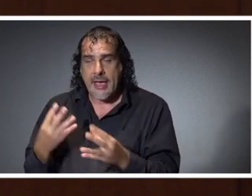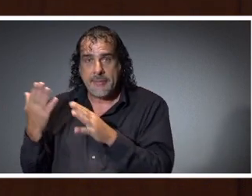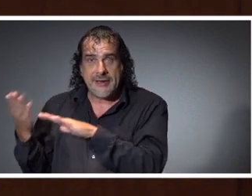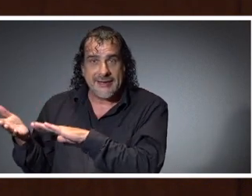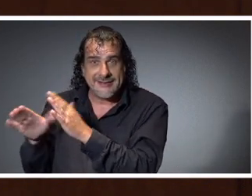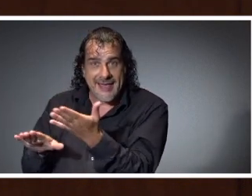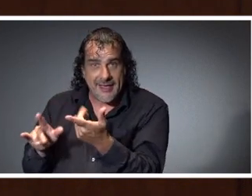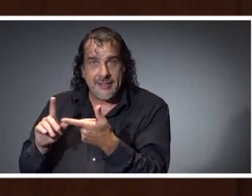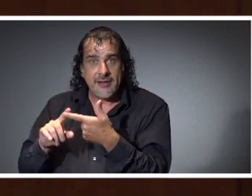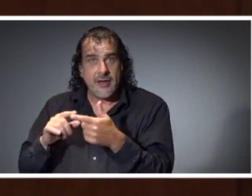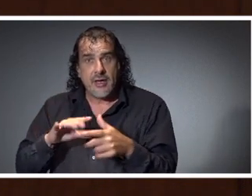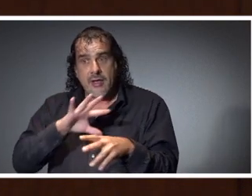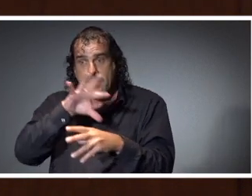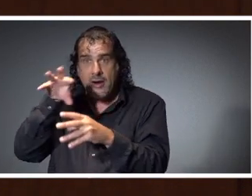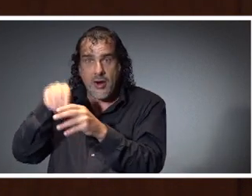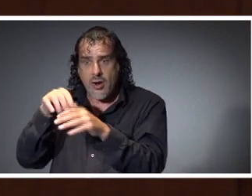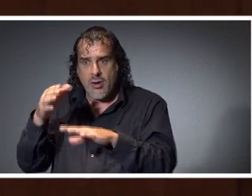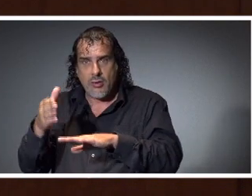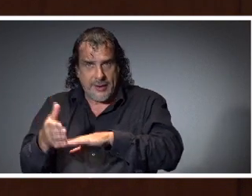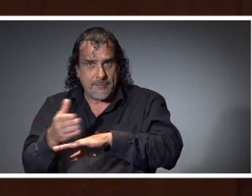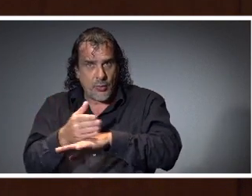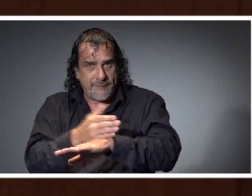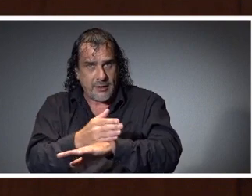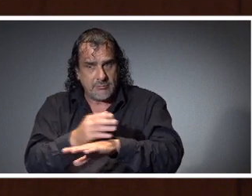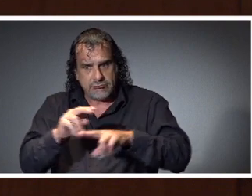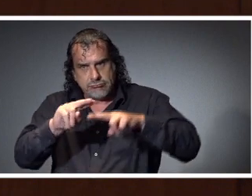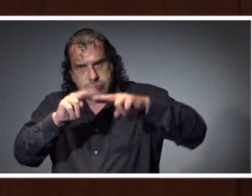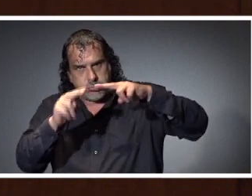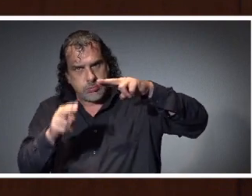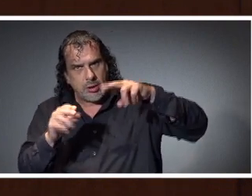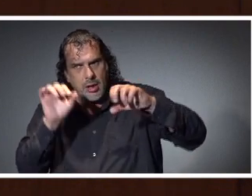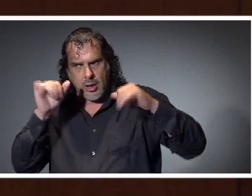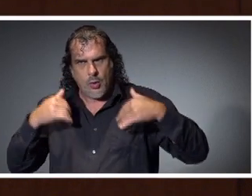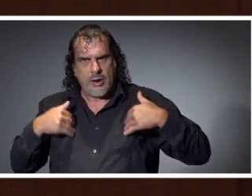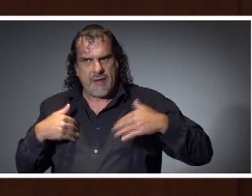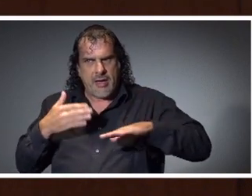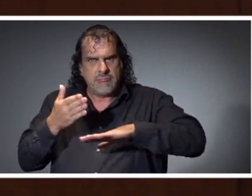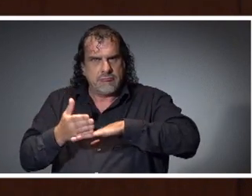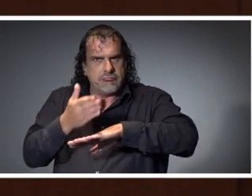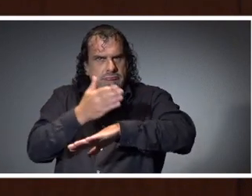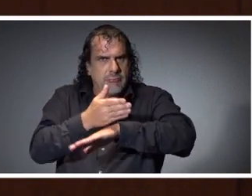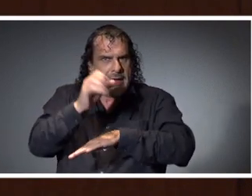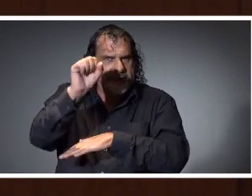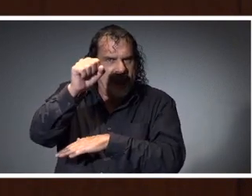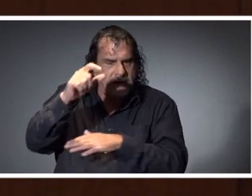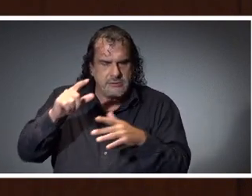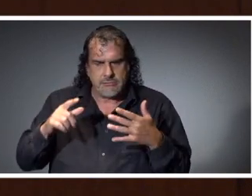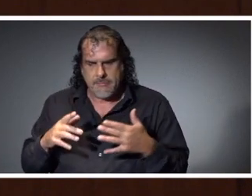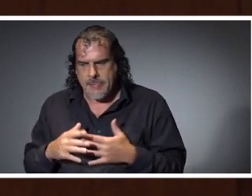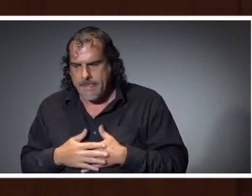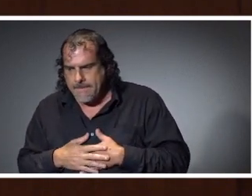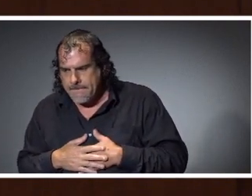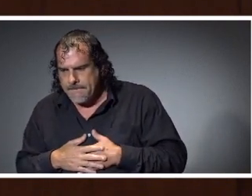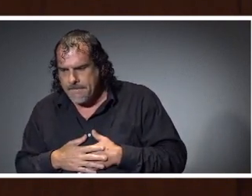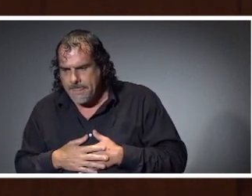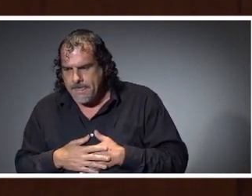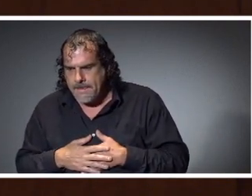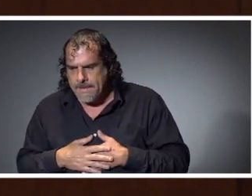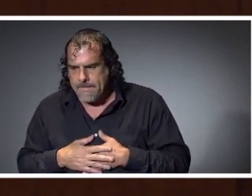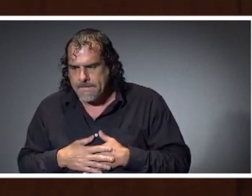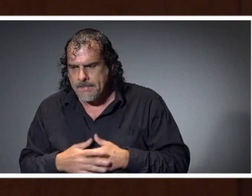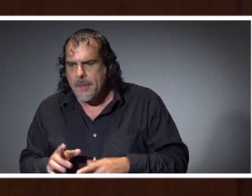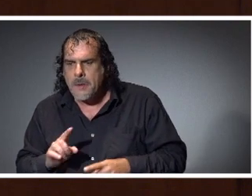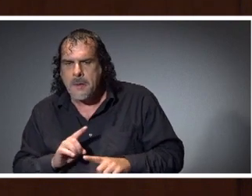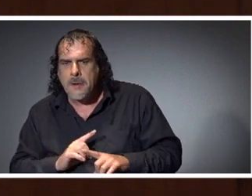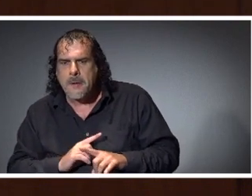on average, are all improving. So I think we have made some improvement. There's no doubt, but we can't erode.